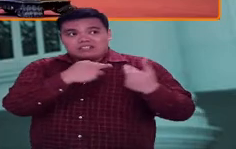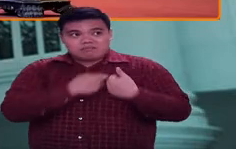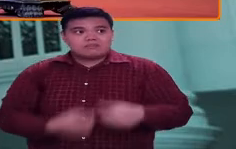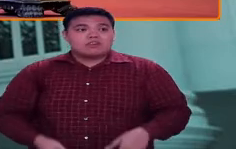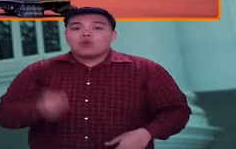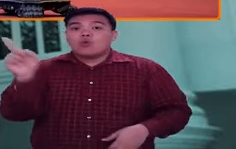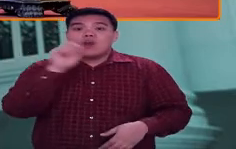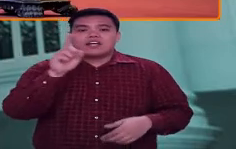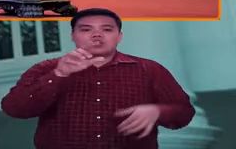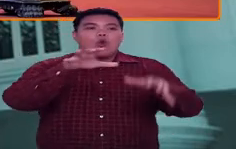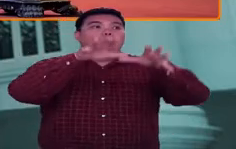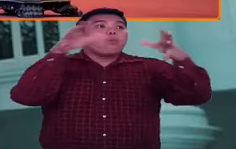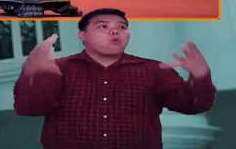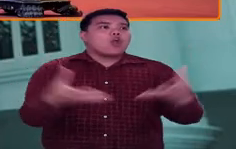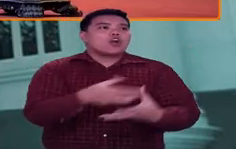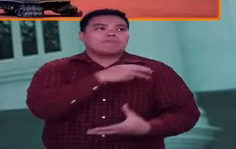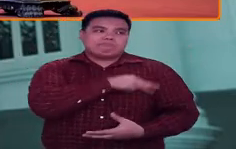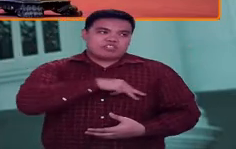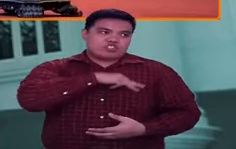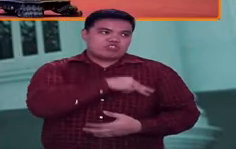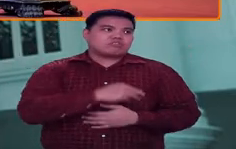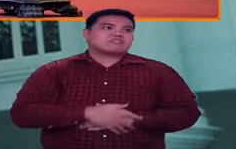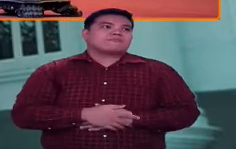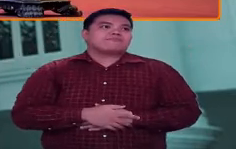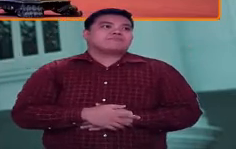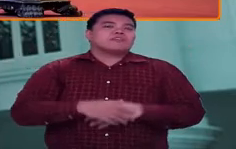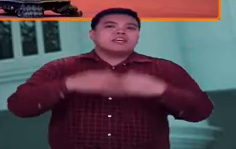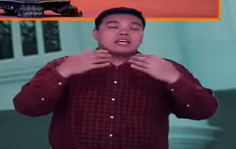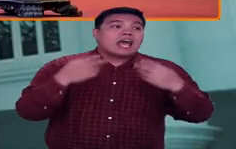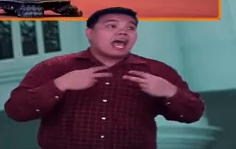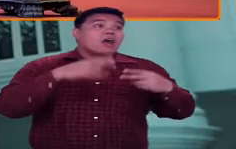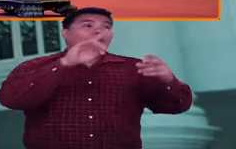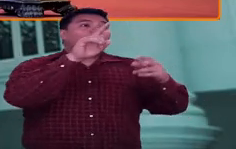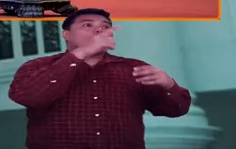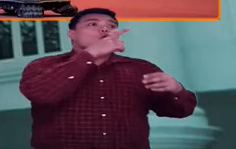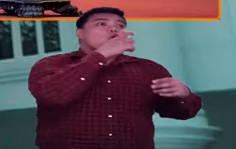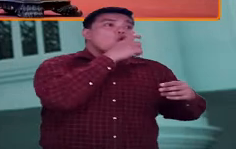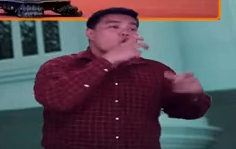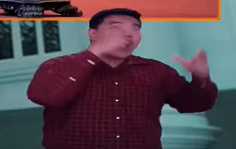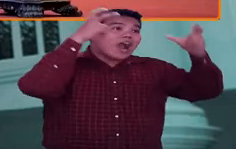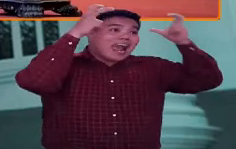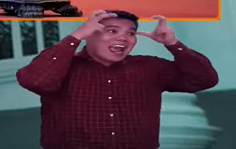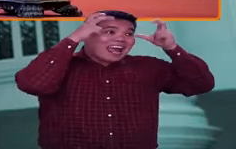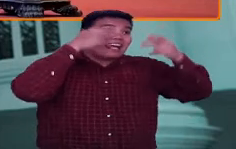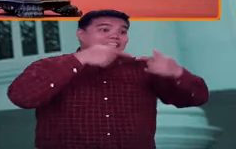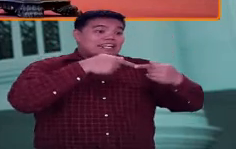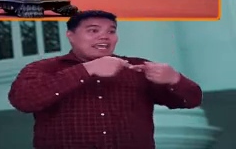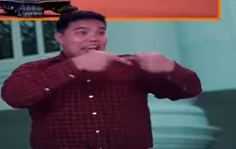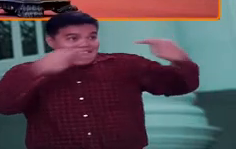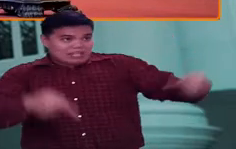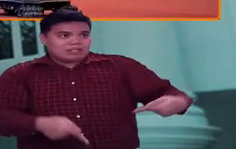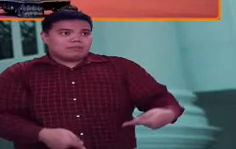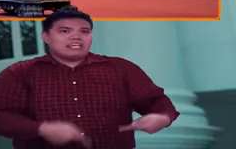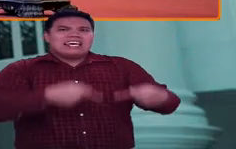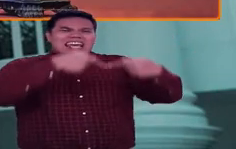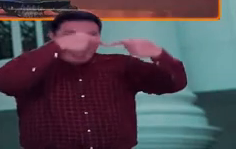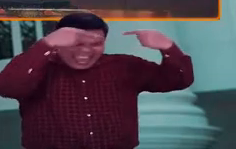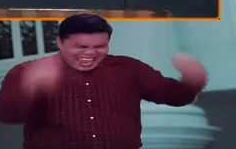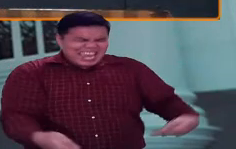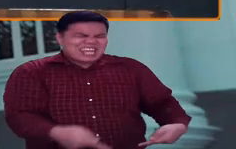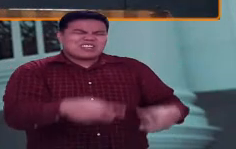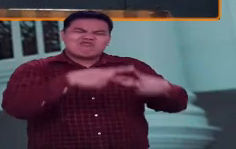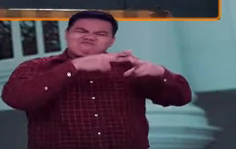that's world missions, the Great Commission. We are facing the strongest enemy. Satan is working hard to deceive